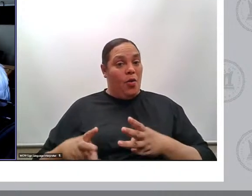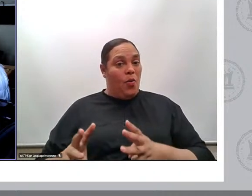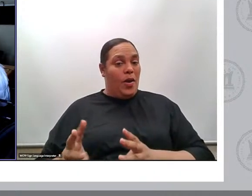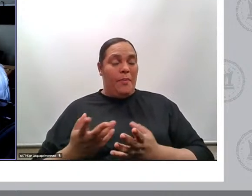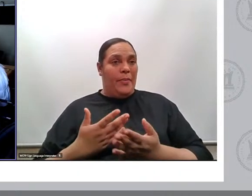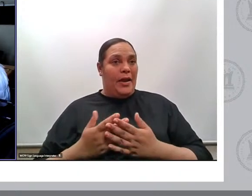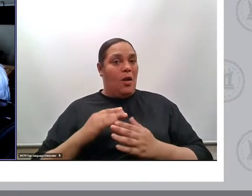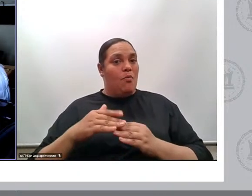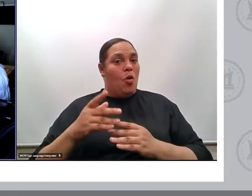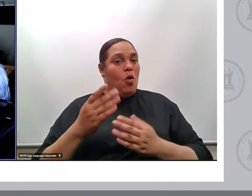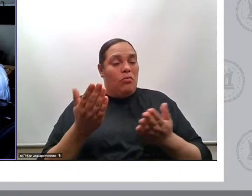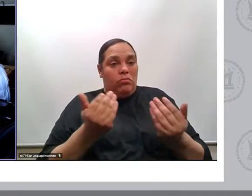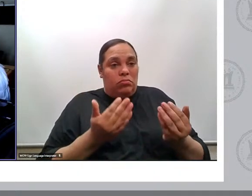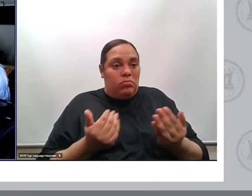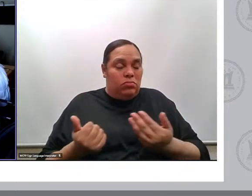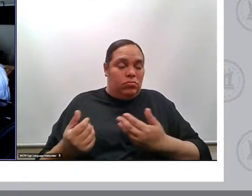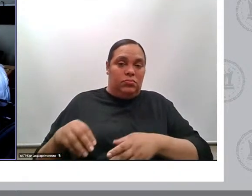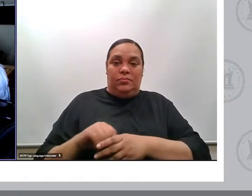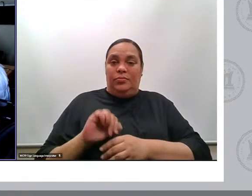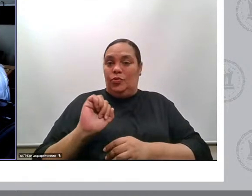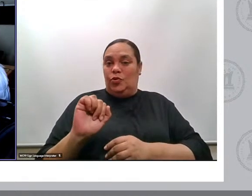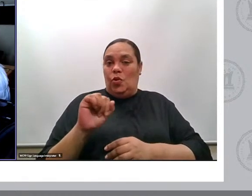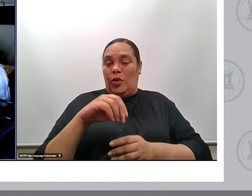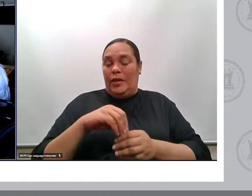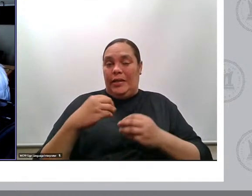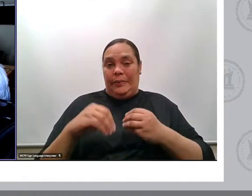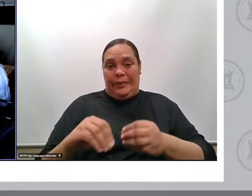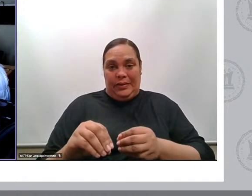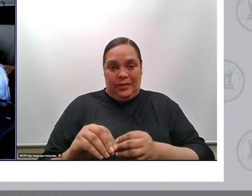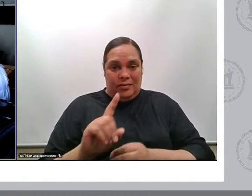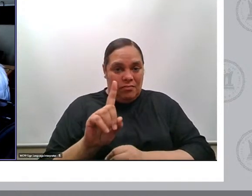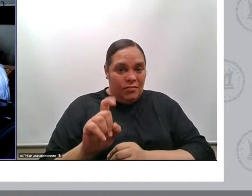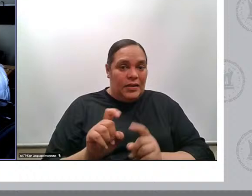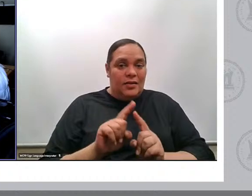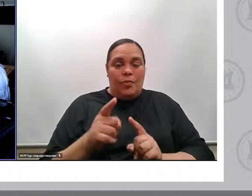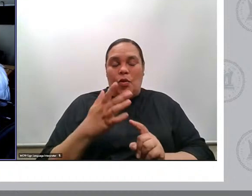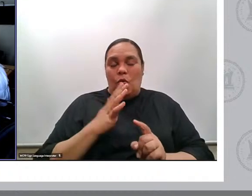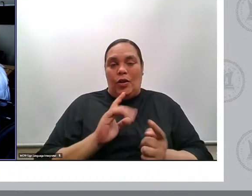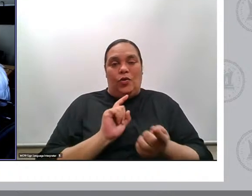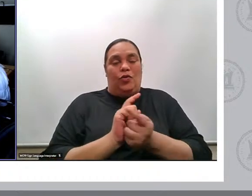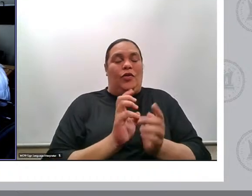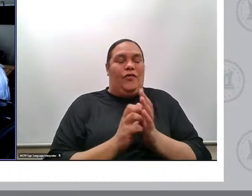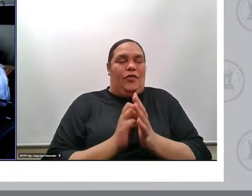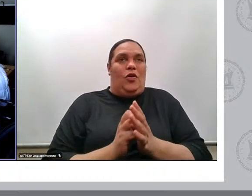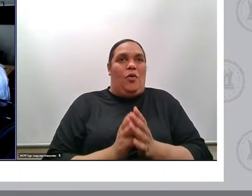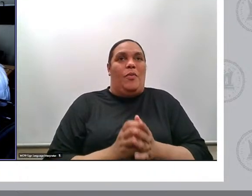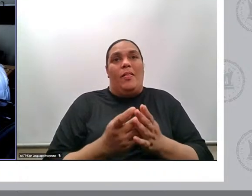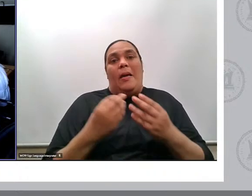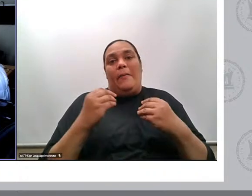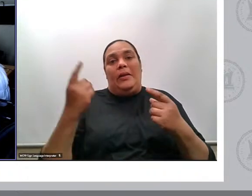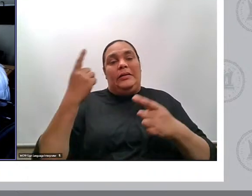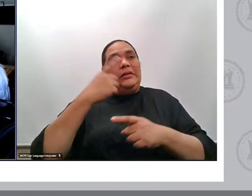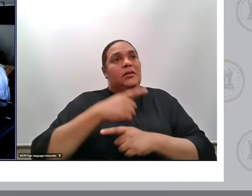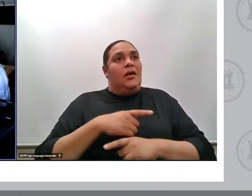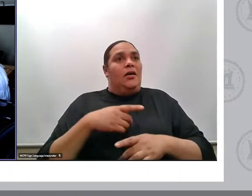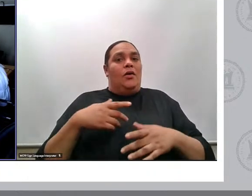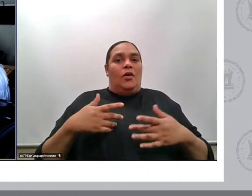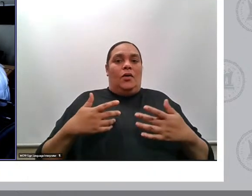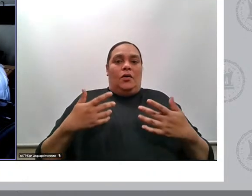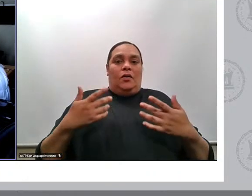more targeted towards those in the industry and who you'd like to address, for example, Business Day